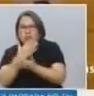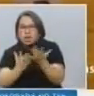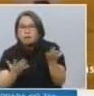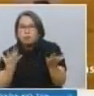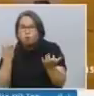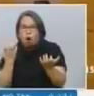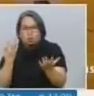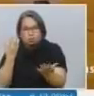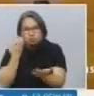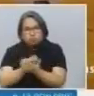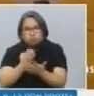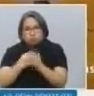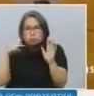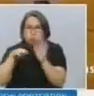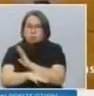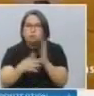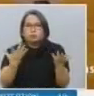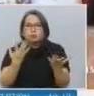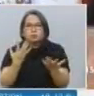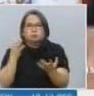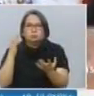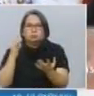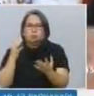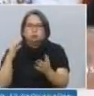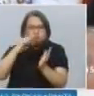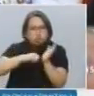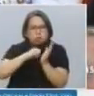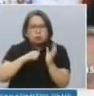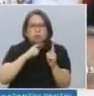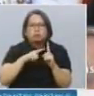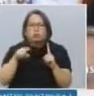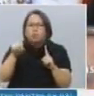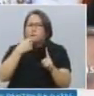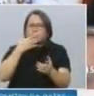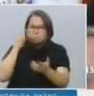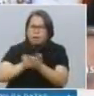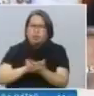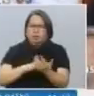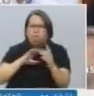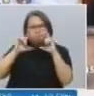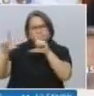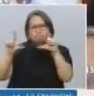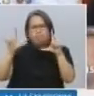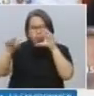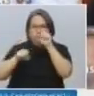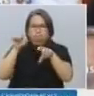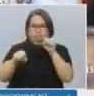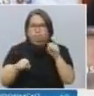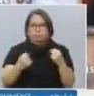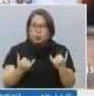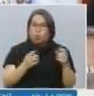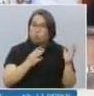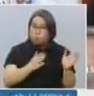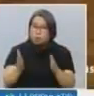sabotage and our law enforcement agencies to bring them to justice. We are also working